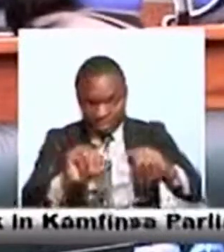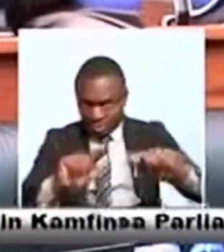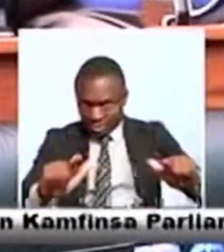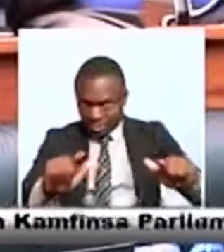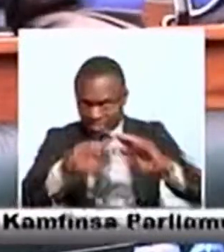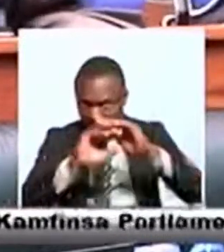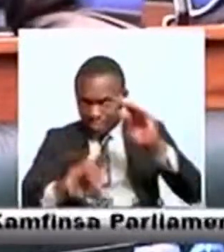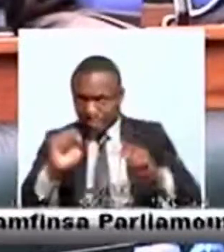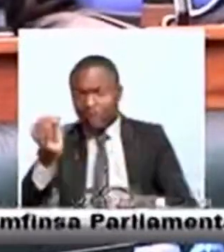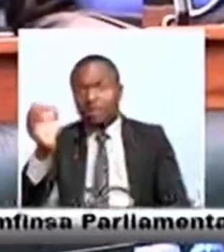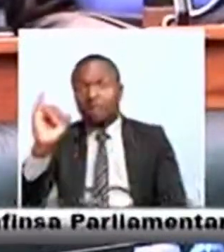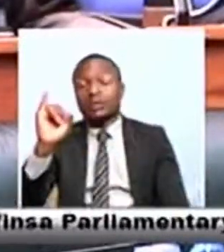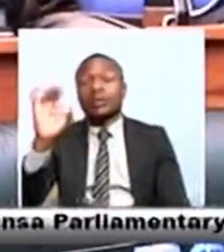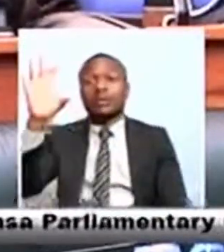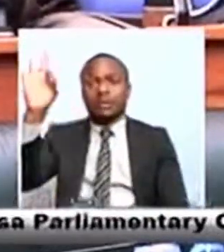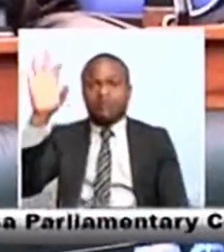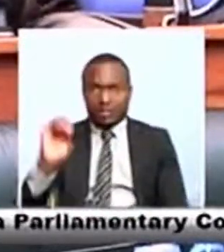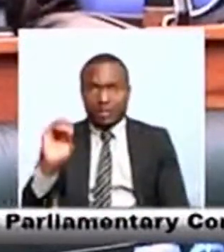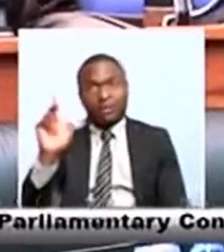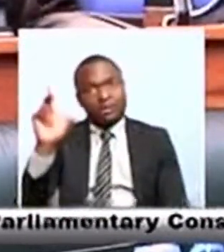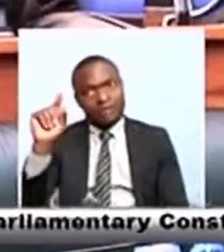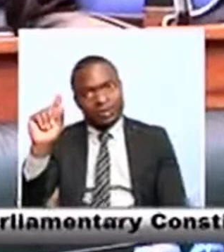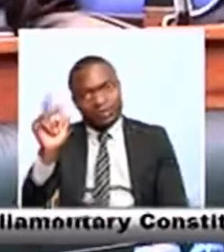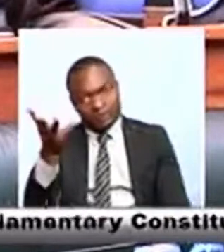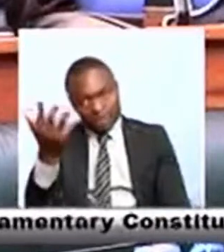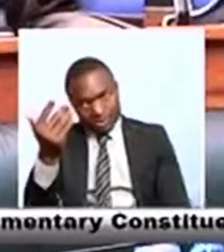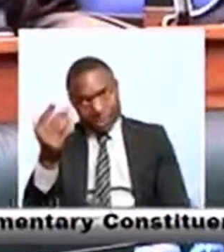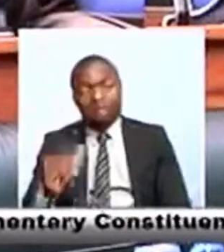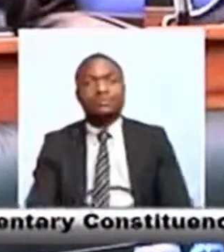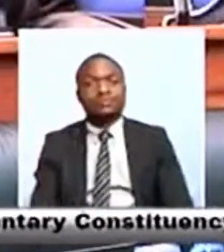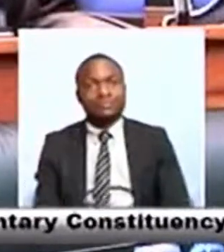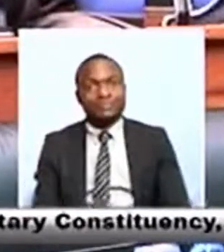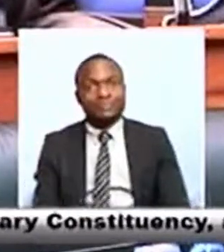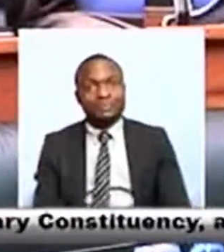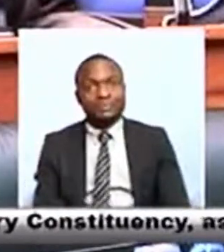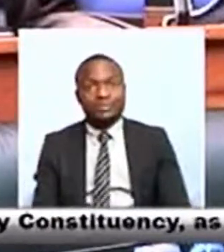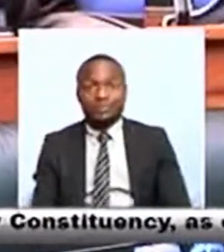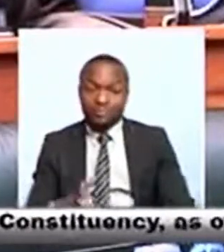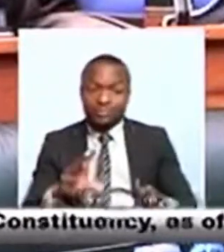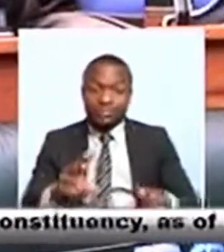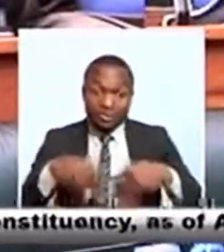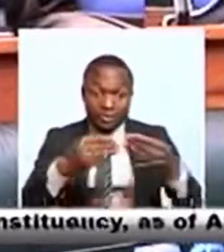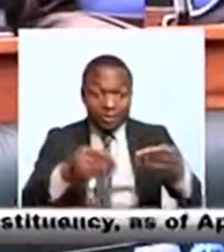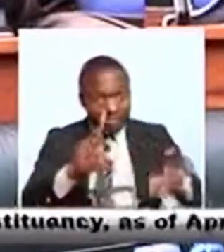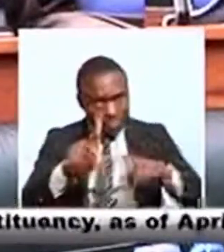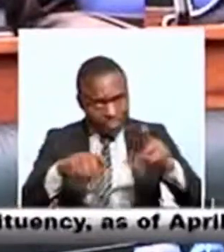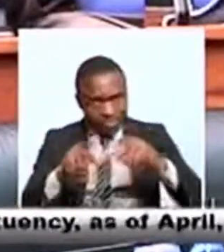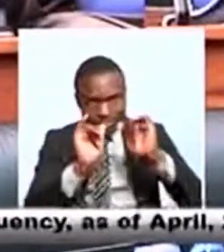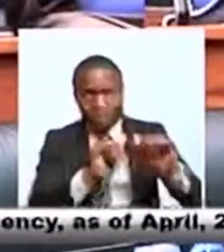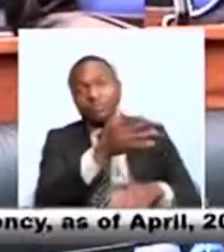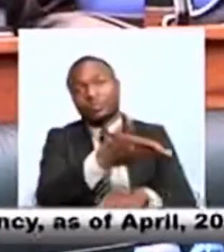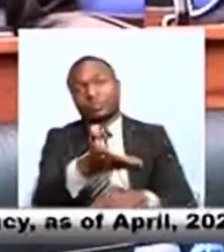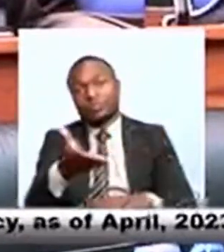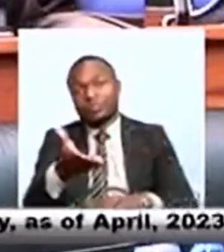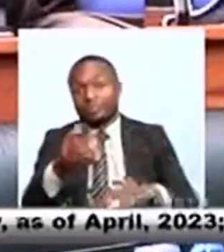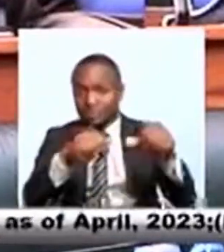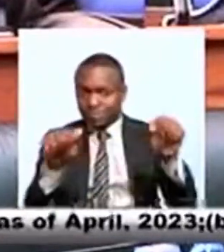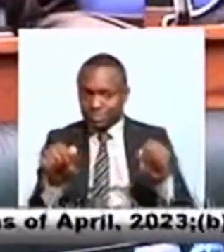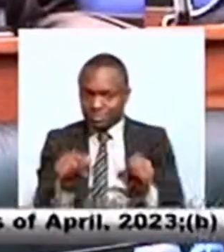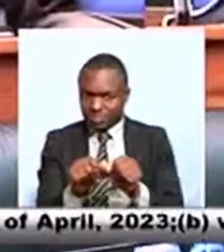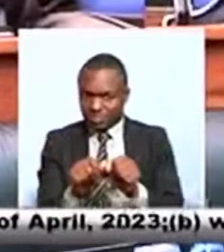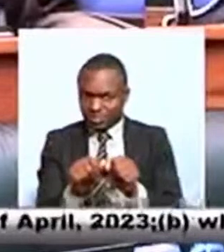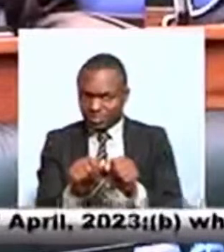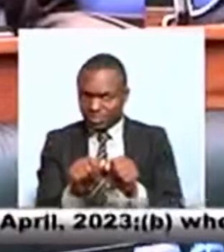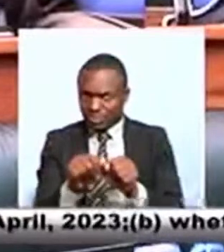SI number 90 of 2015 to resettle settlers around this area, that is Mwekela Resettlement